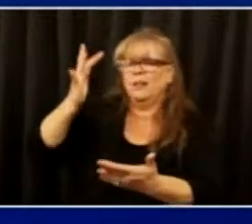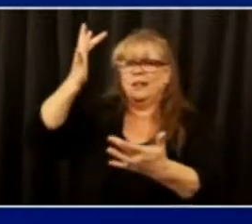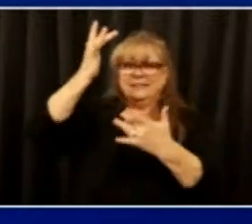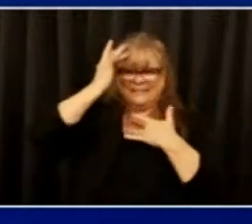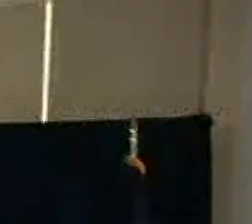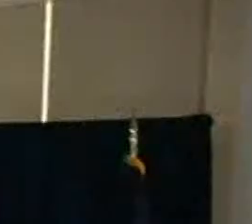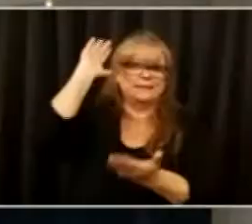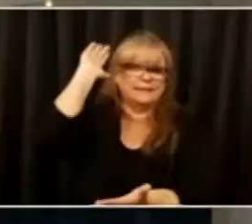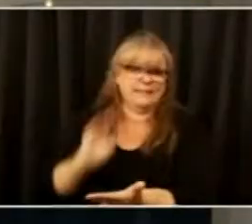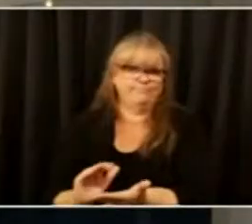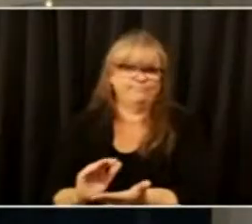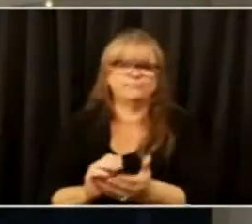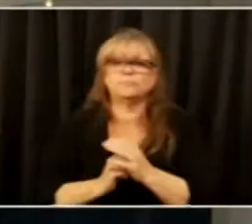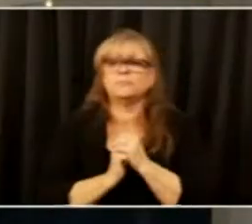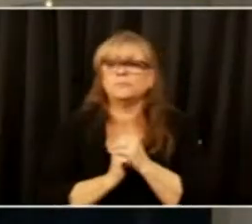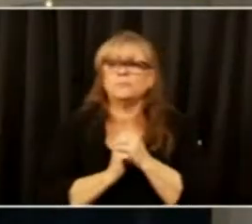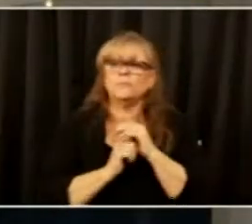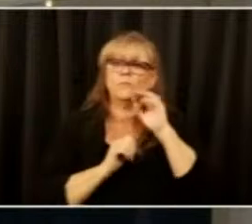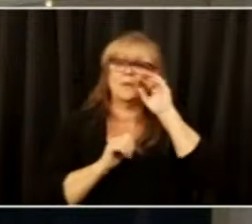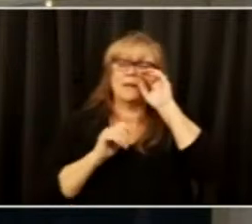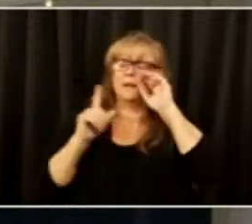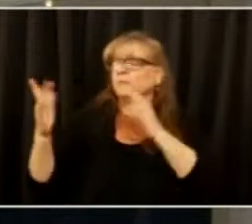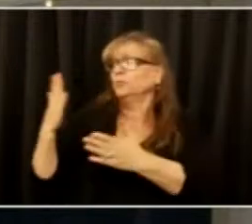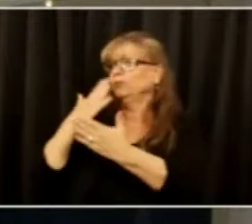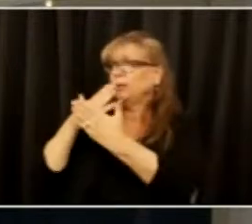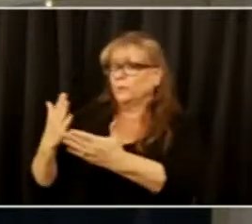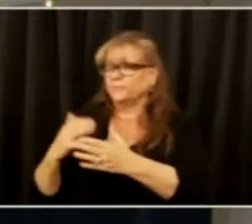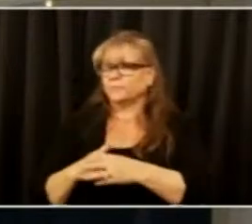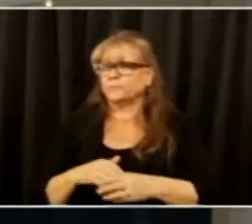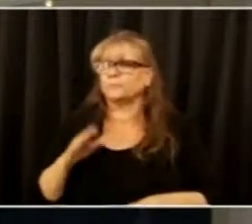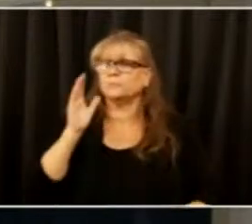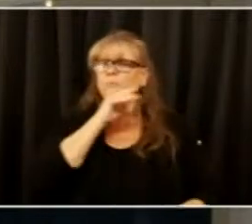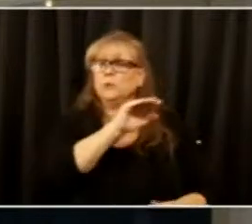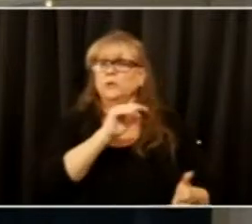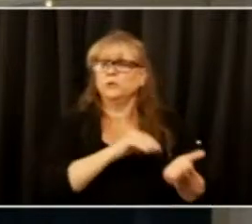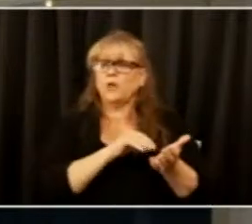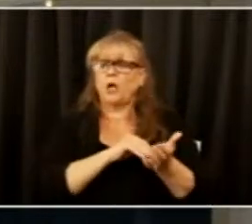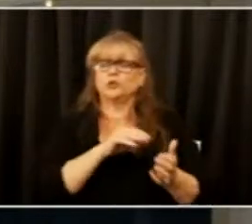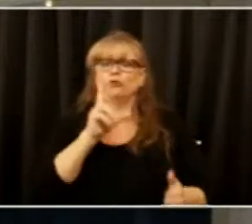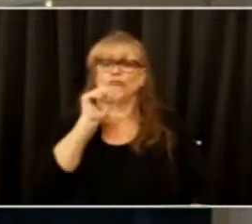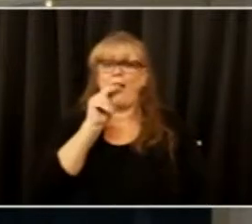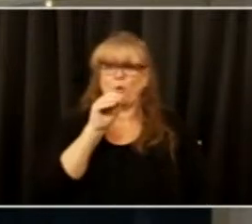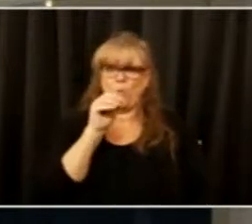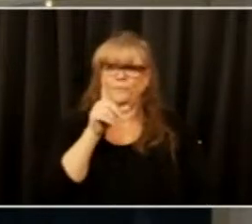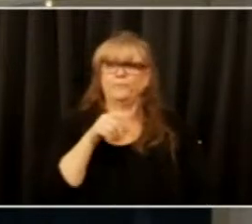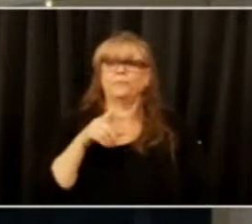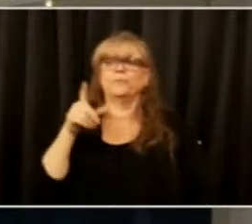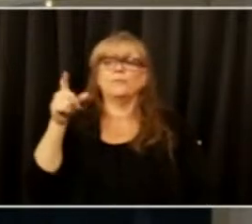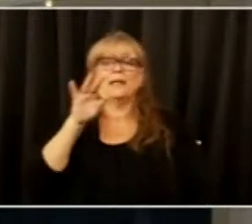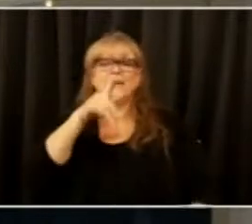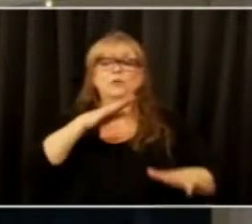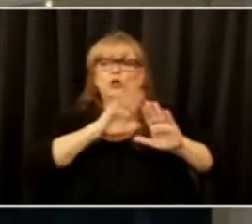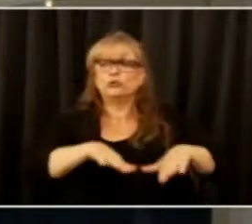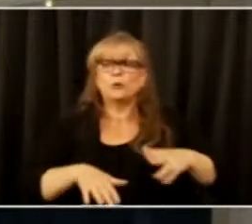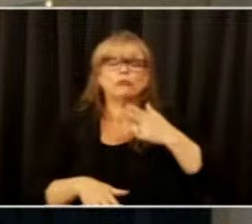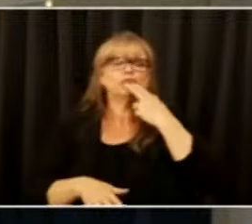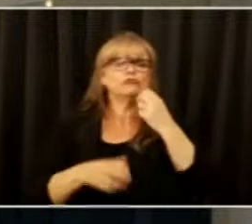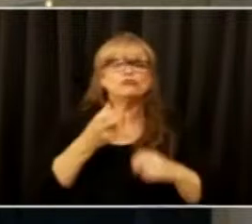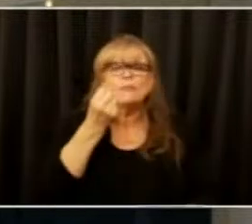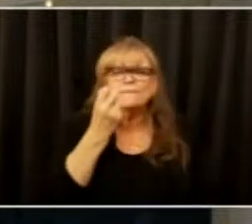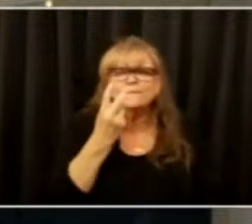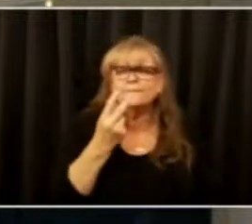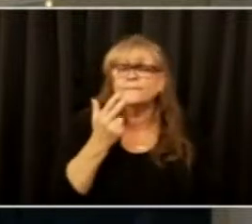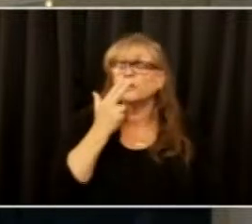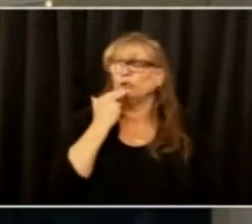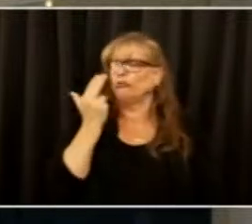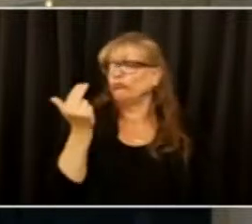Thank you. And Dr. Rao, given that, kids 12, 13, 14-year-olds are not as much at risk as people in their 30s and